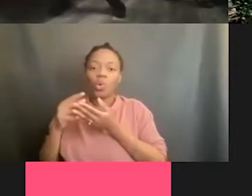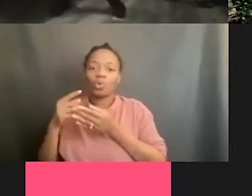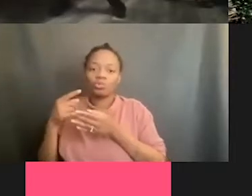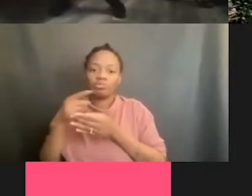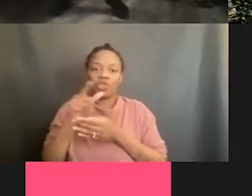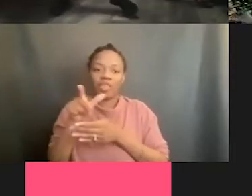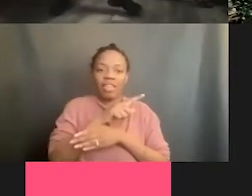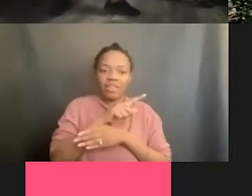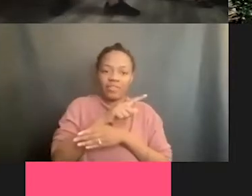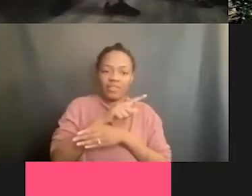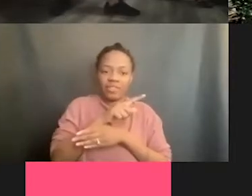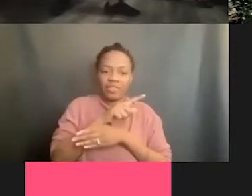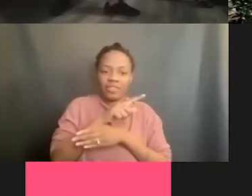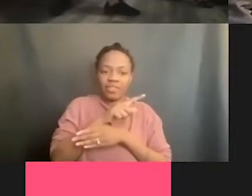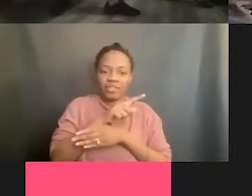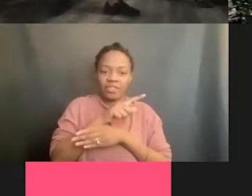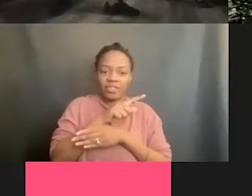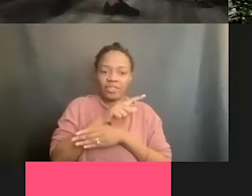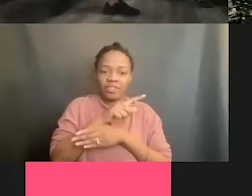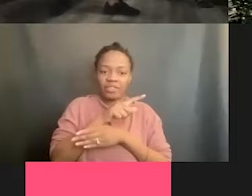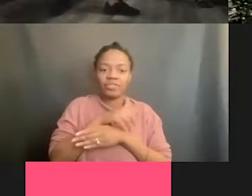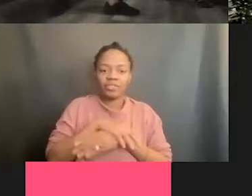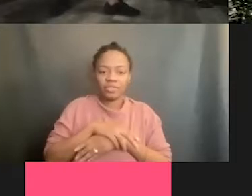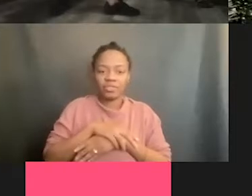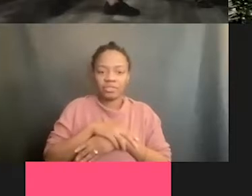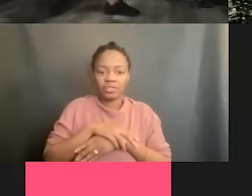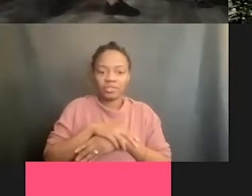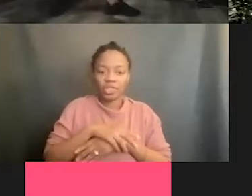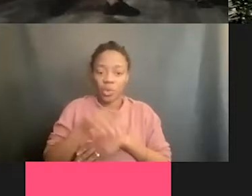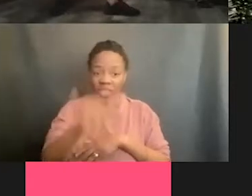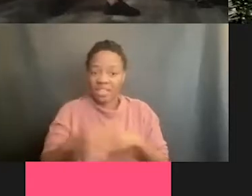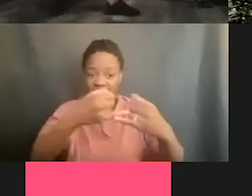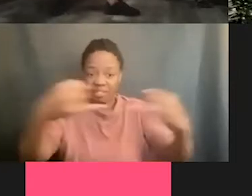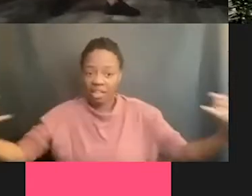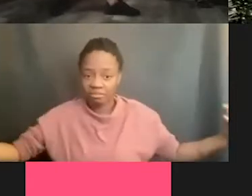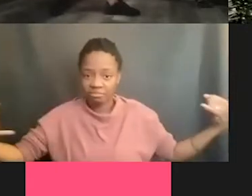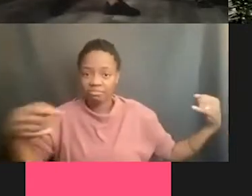prep, you step this way. So this is your line.